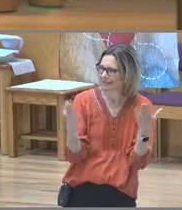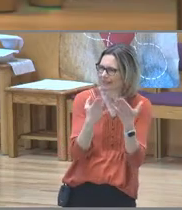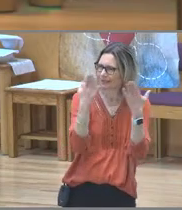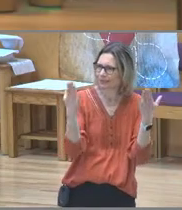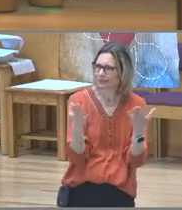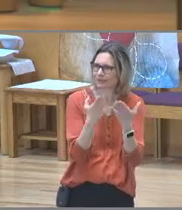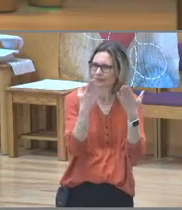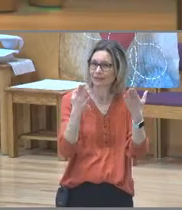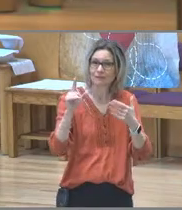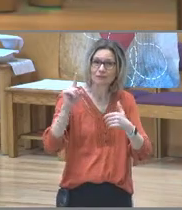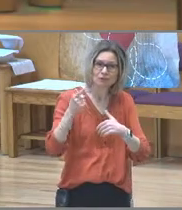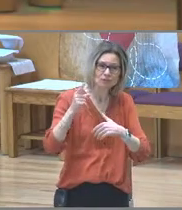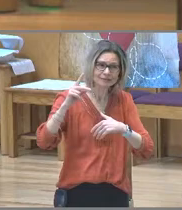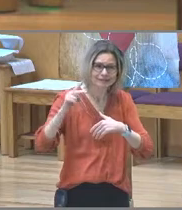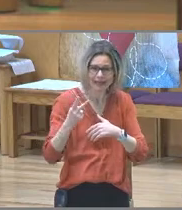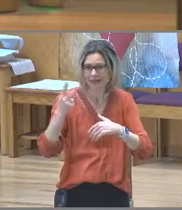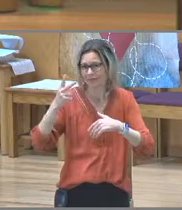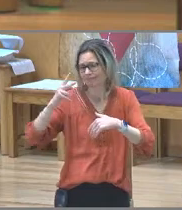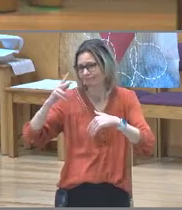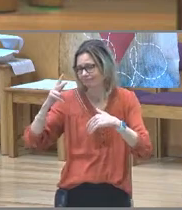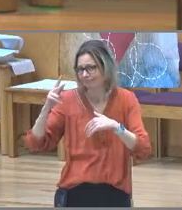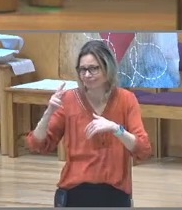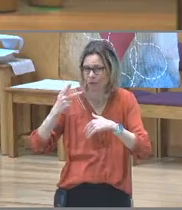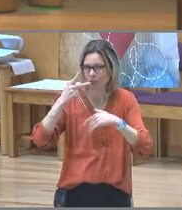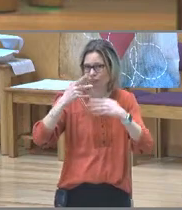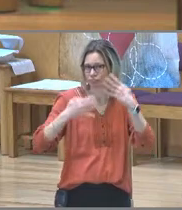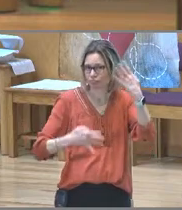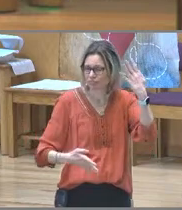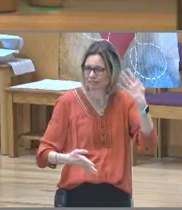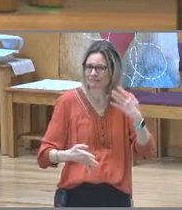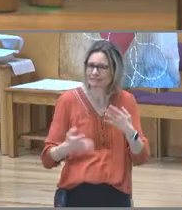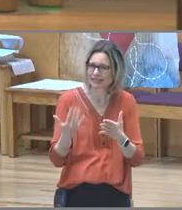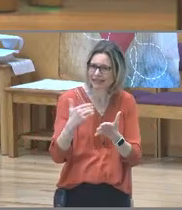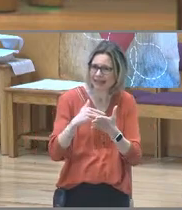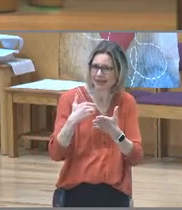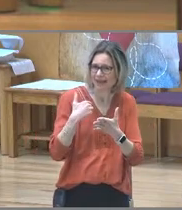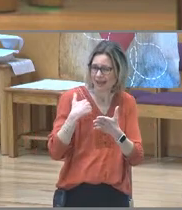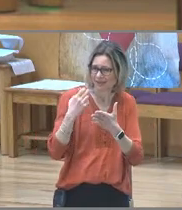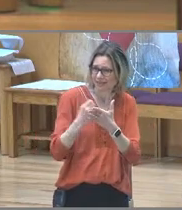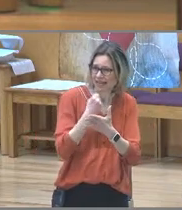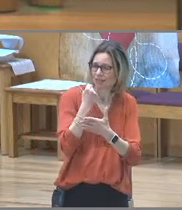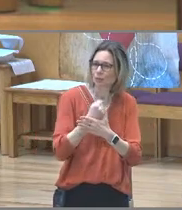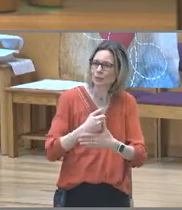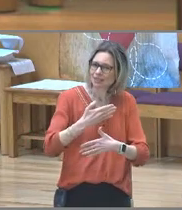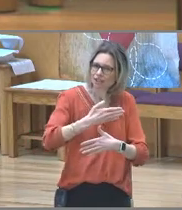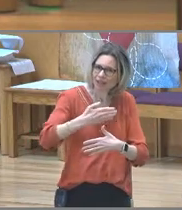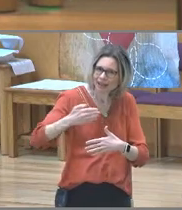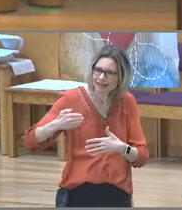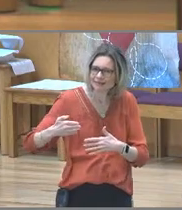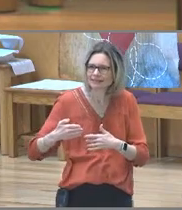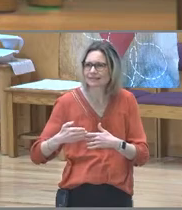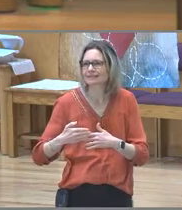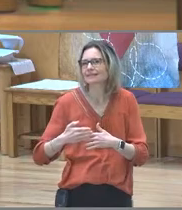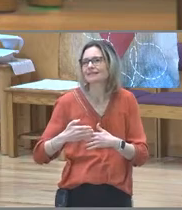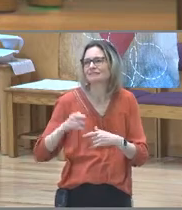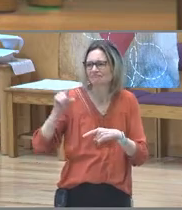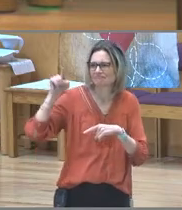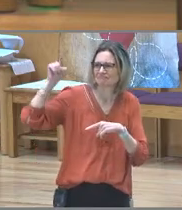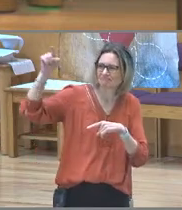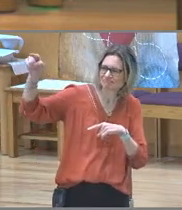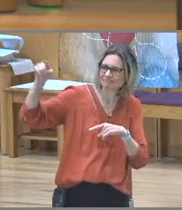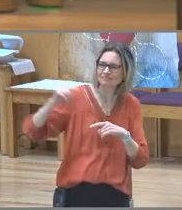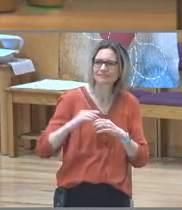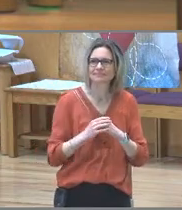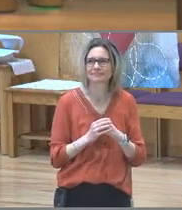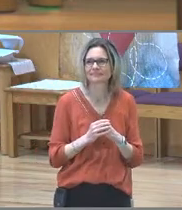the first, the second, or one more time. And again, if you have a chance, maybe we can shake hands at the back later of the